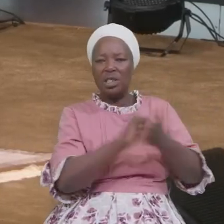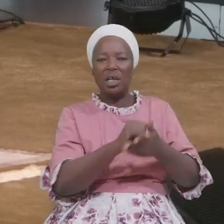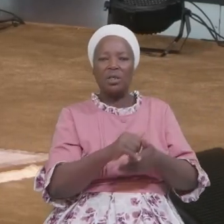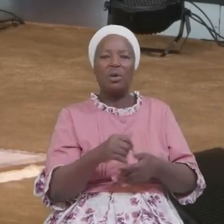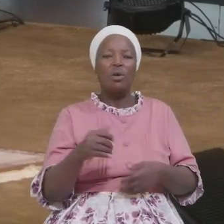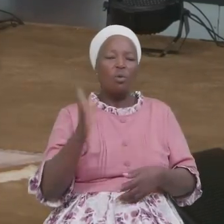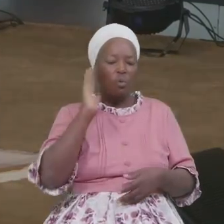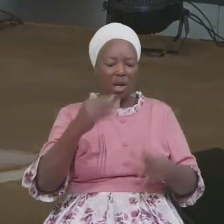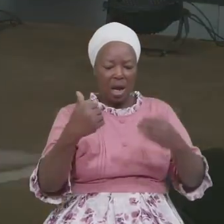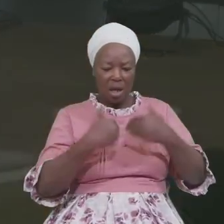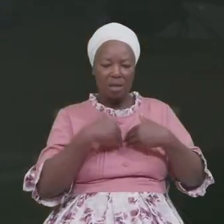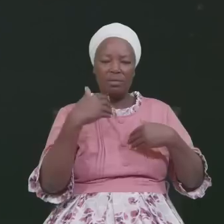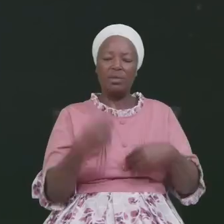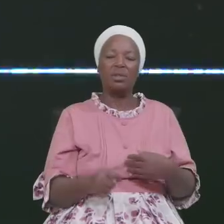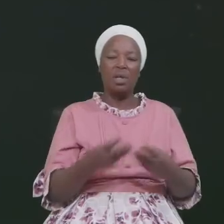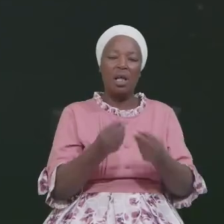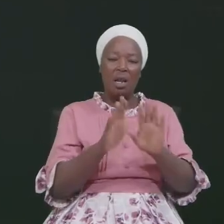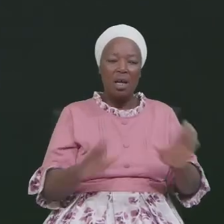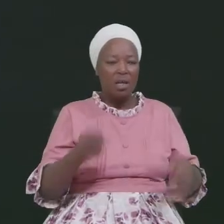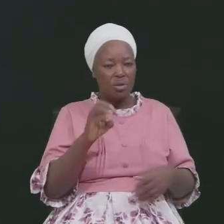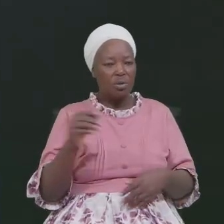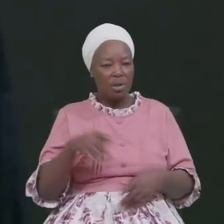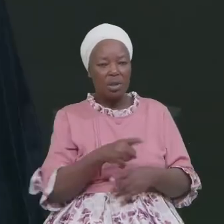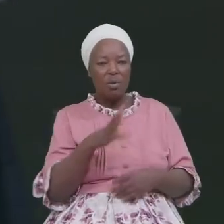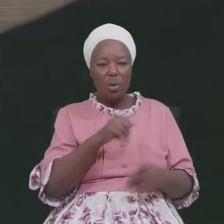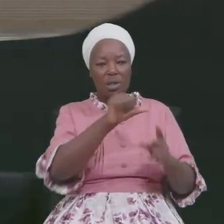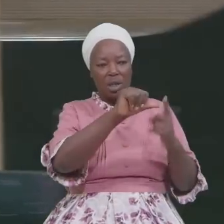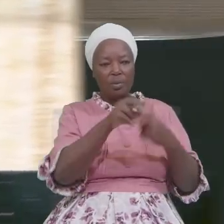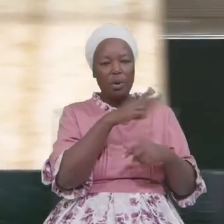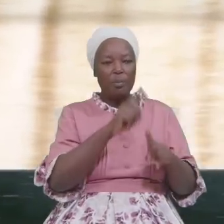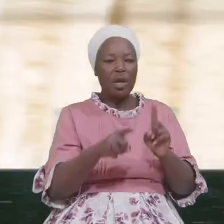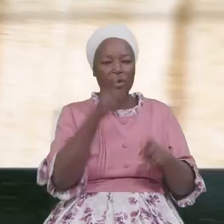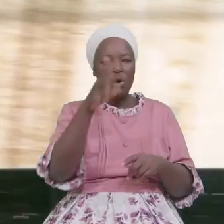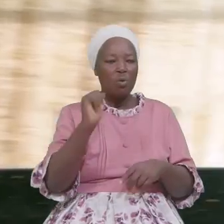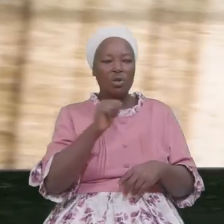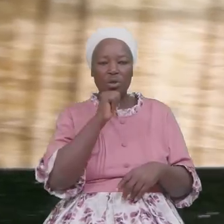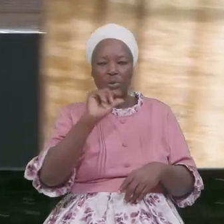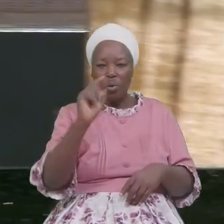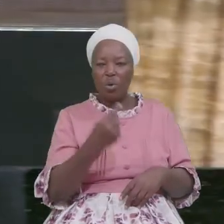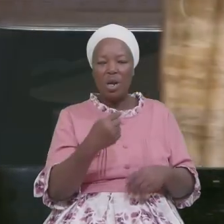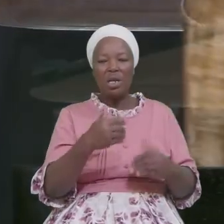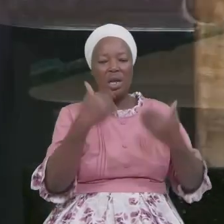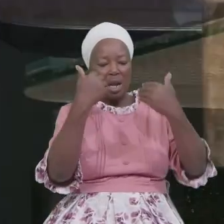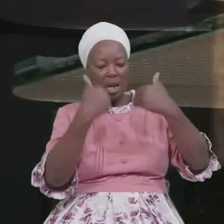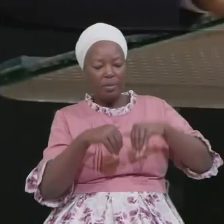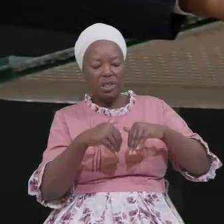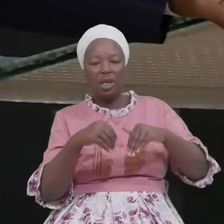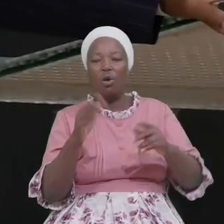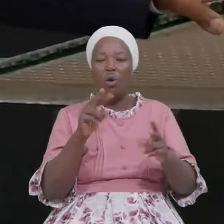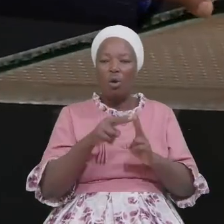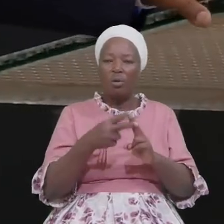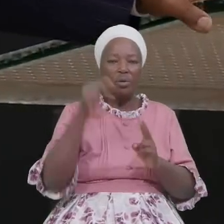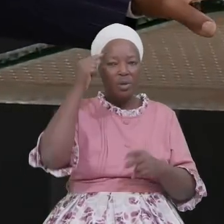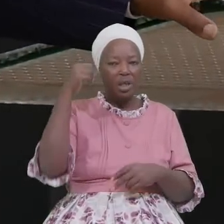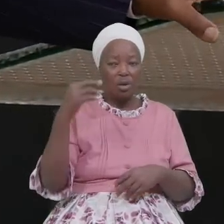the land. And so they were circumcised. But God was not only limited or thinking of